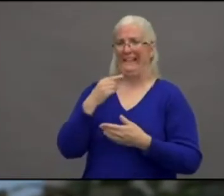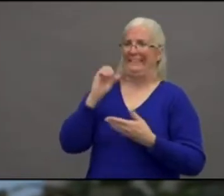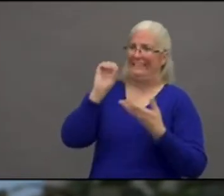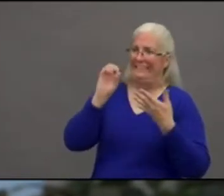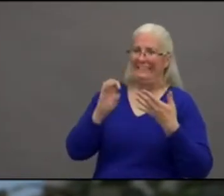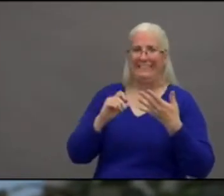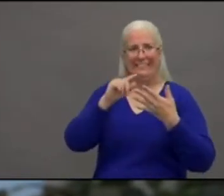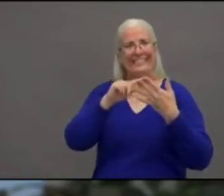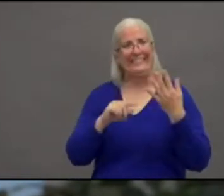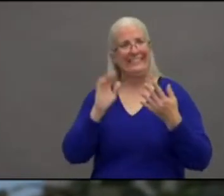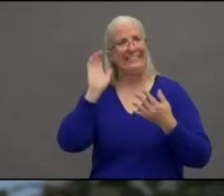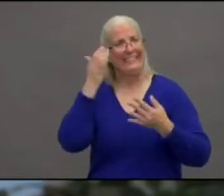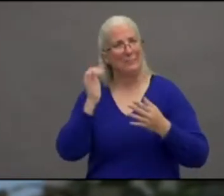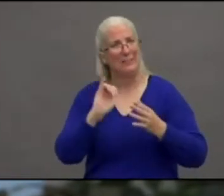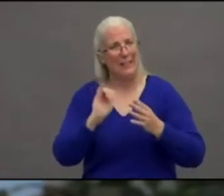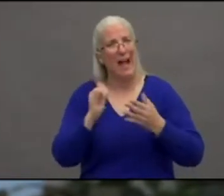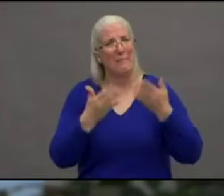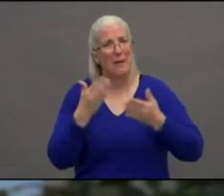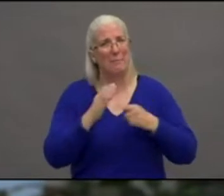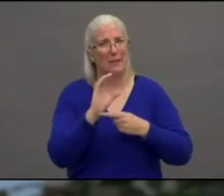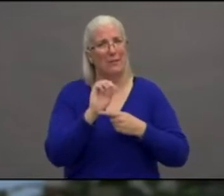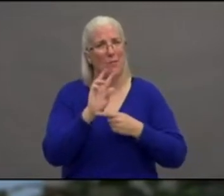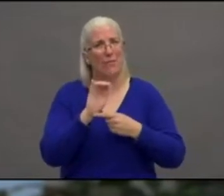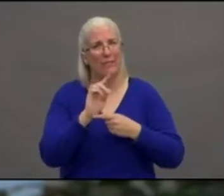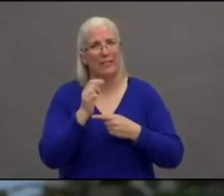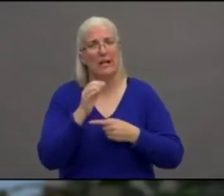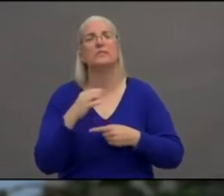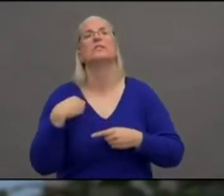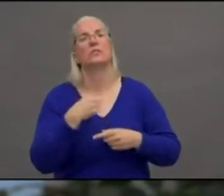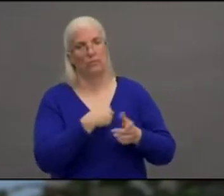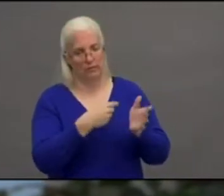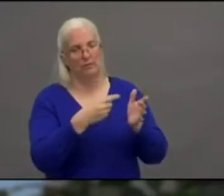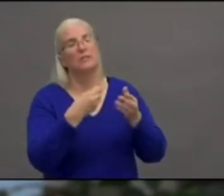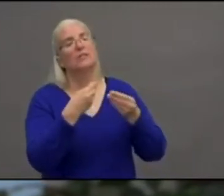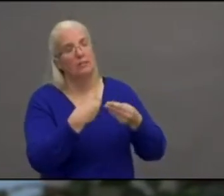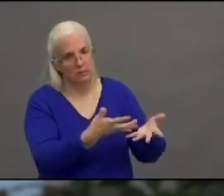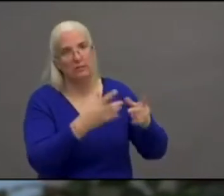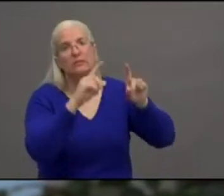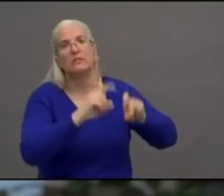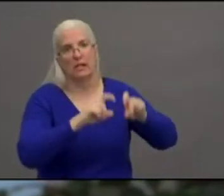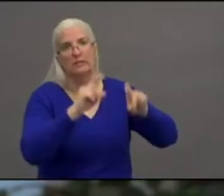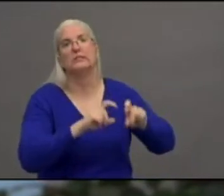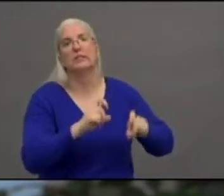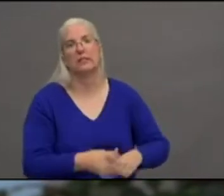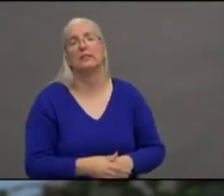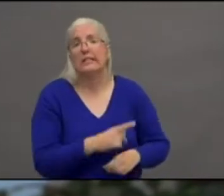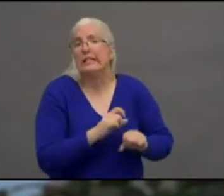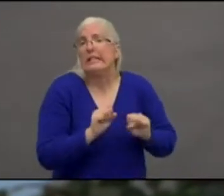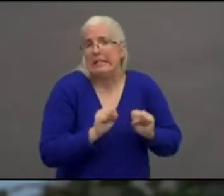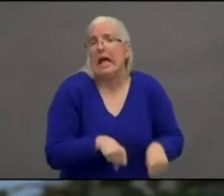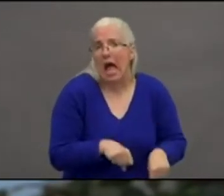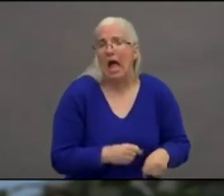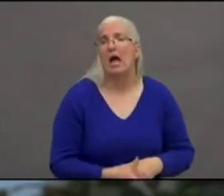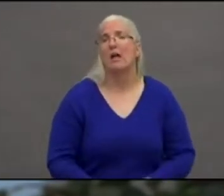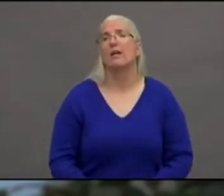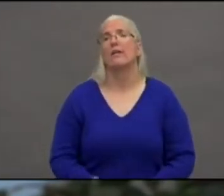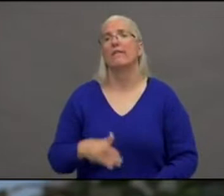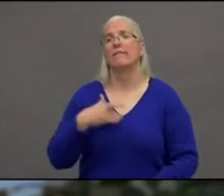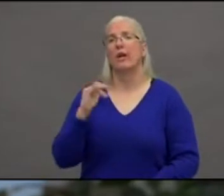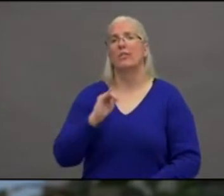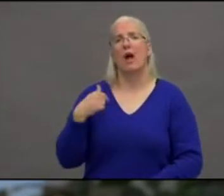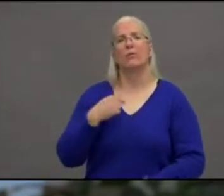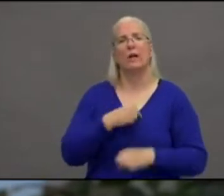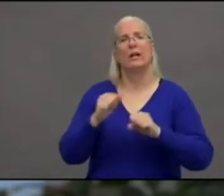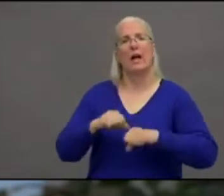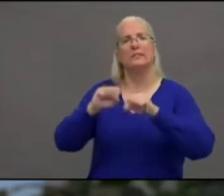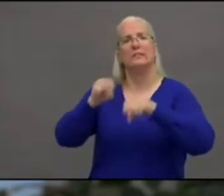the testing for other reasons, they can get that COVID test, okay? So I know, I feel like I'm able to test people appropriately at